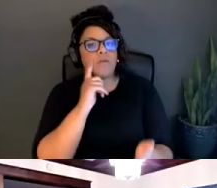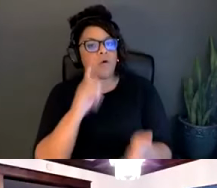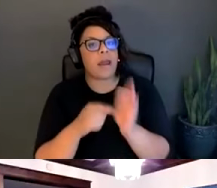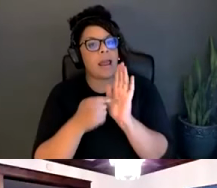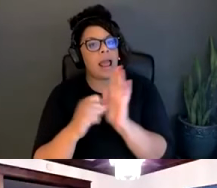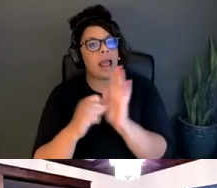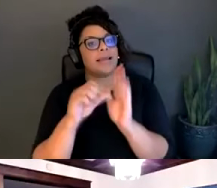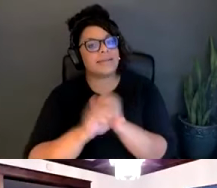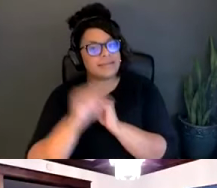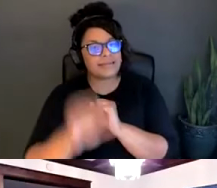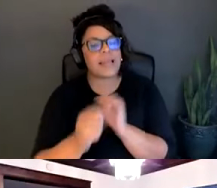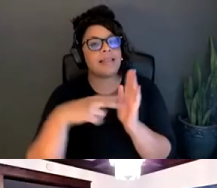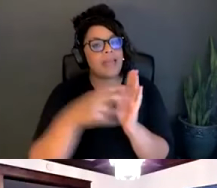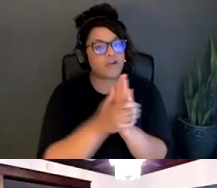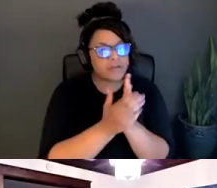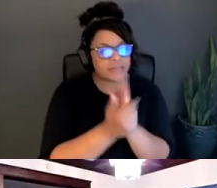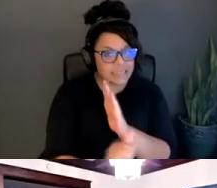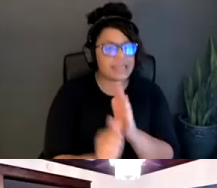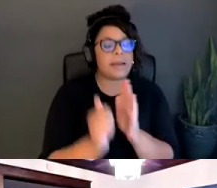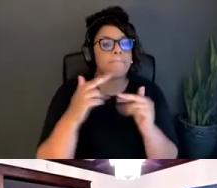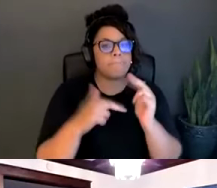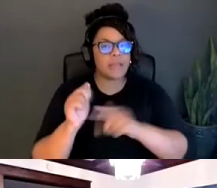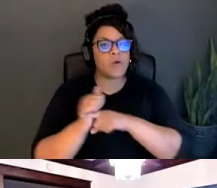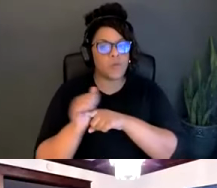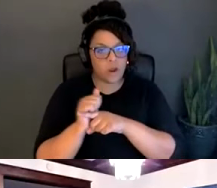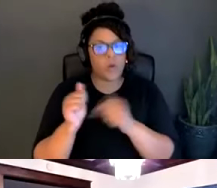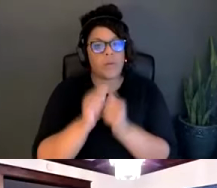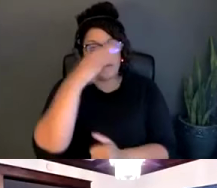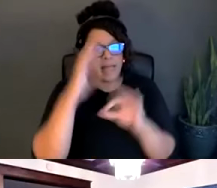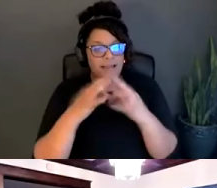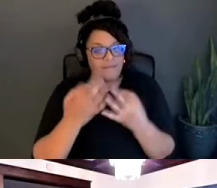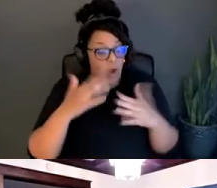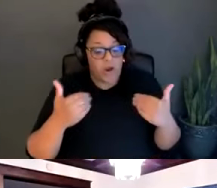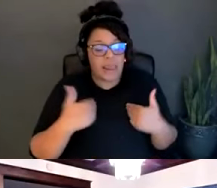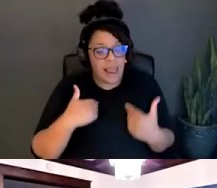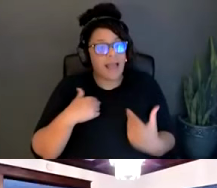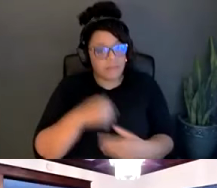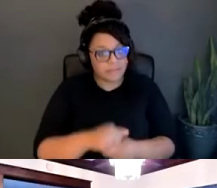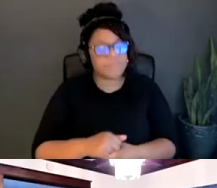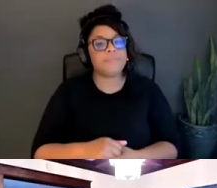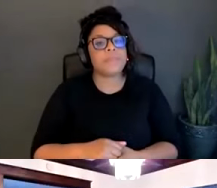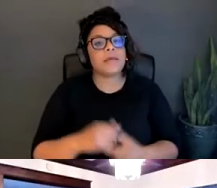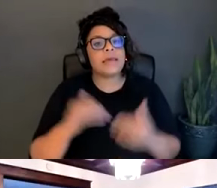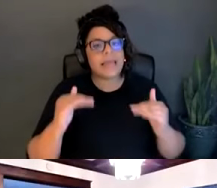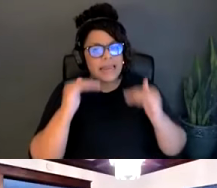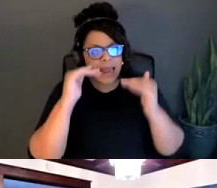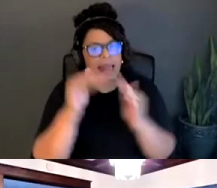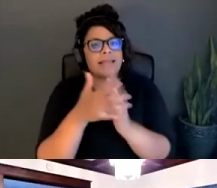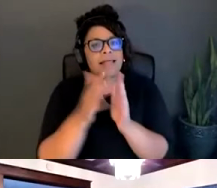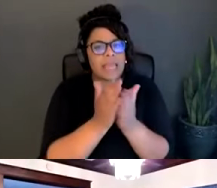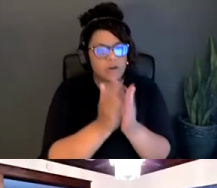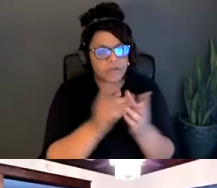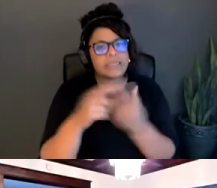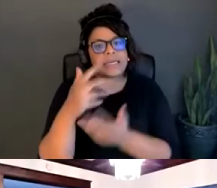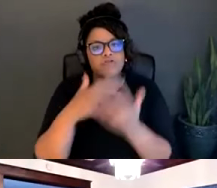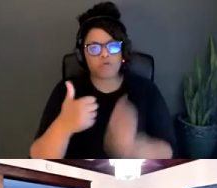and extending literacy building practices Black families already possess. They seek to enhance literacy, social and